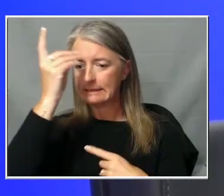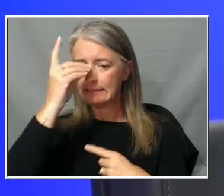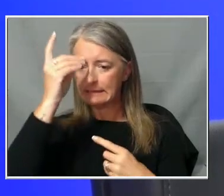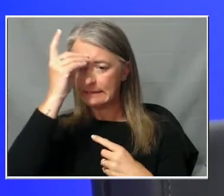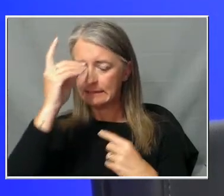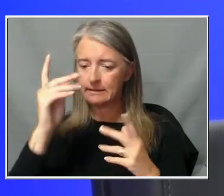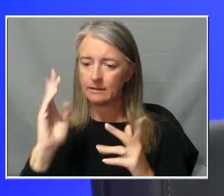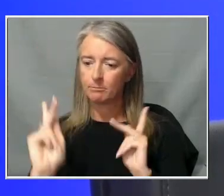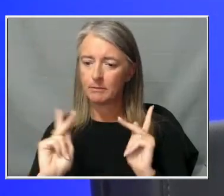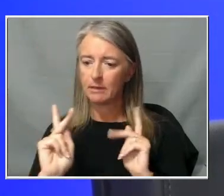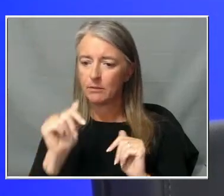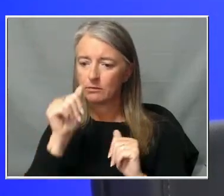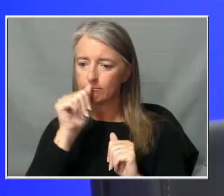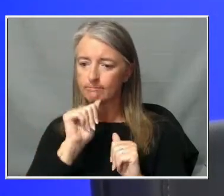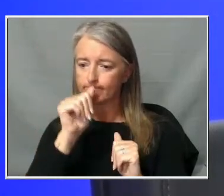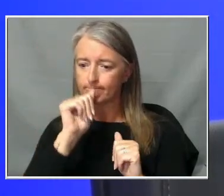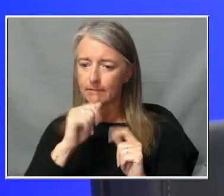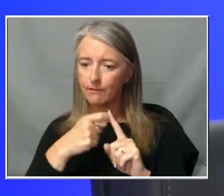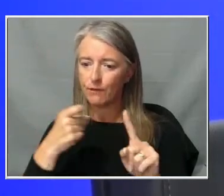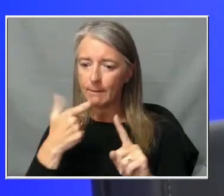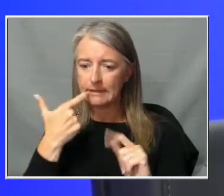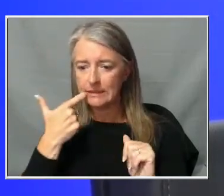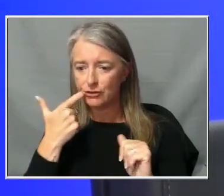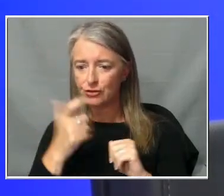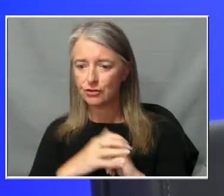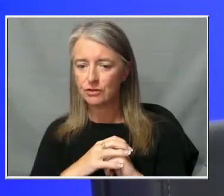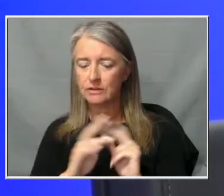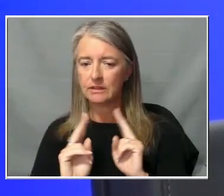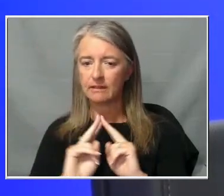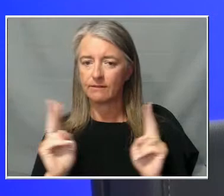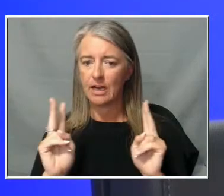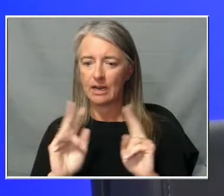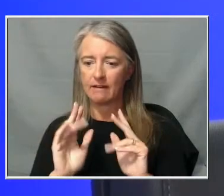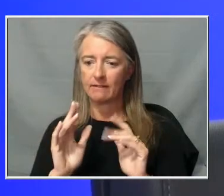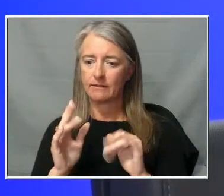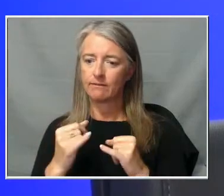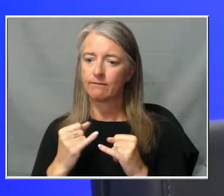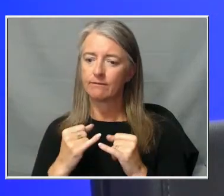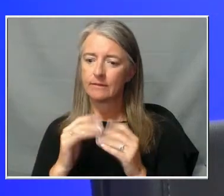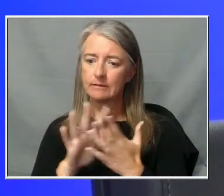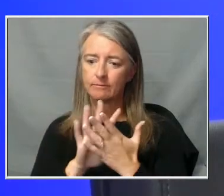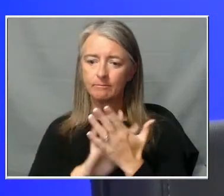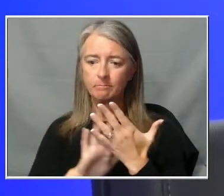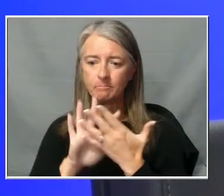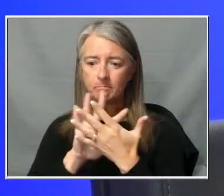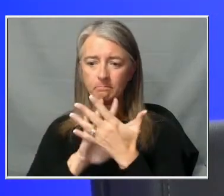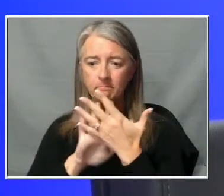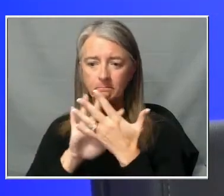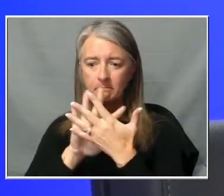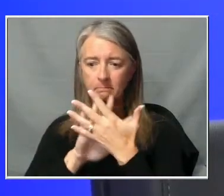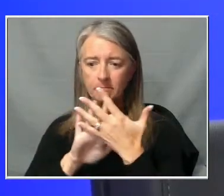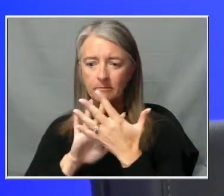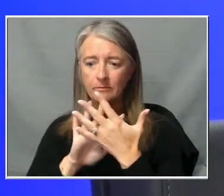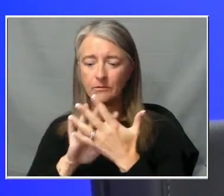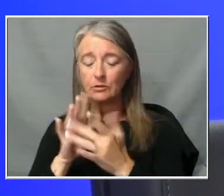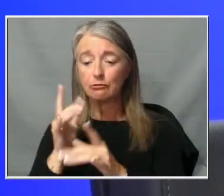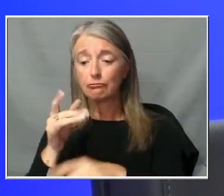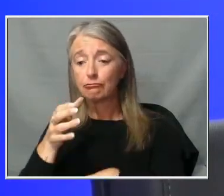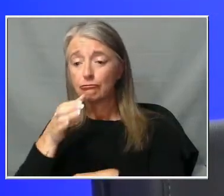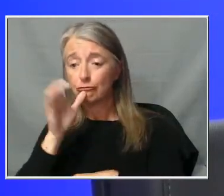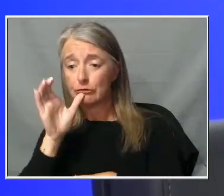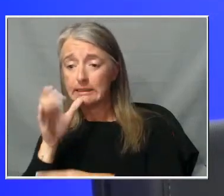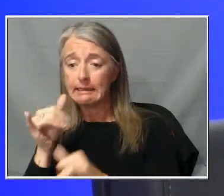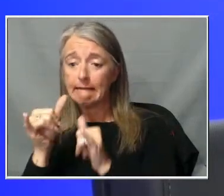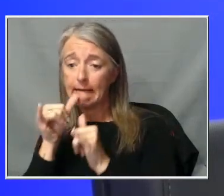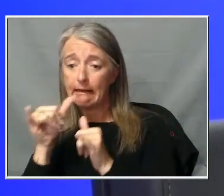from addiction. Now there's a very fine line between somebody drinking alcohol regularly, drinking